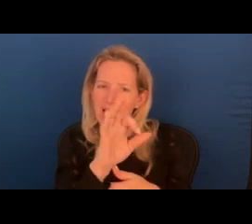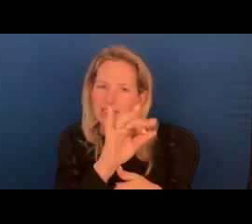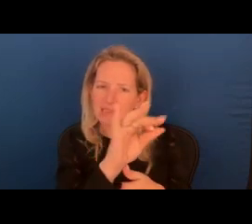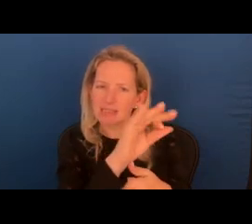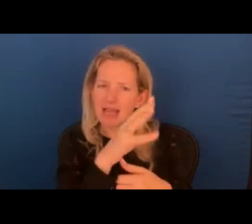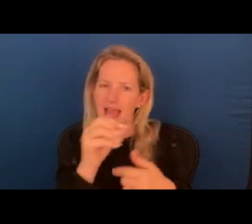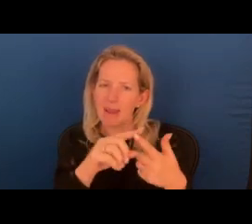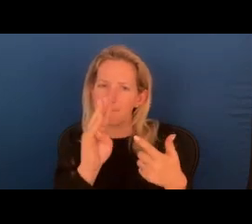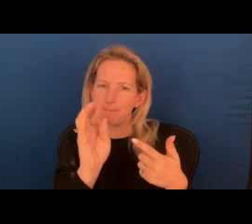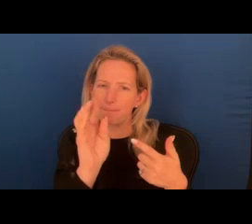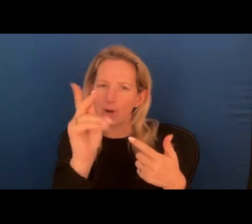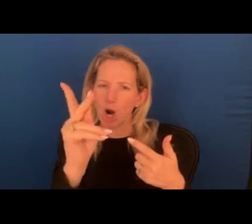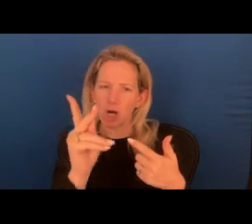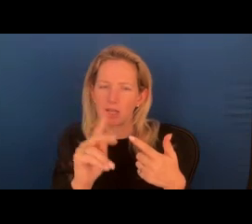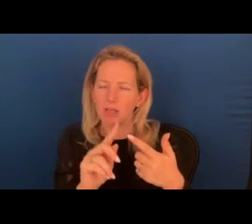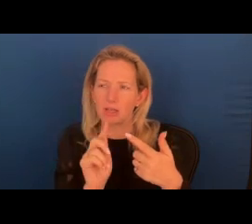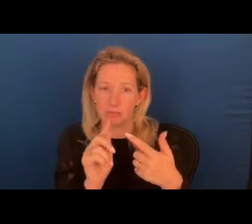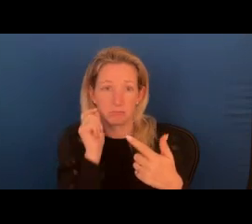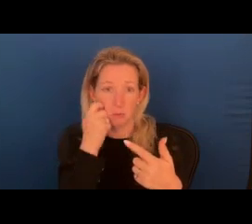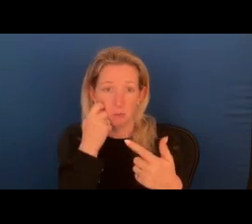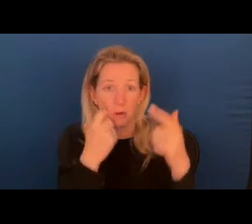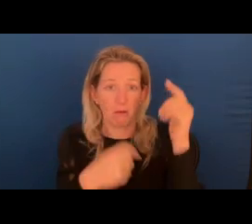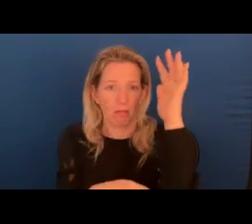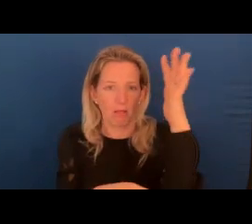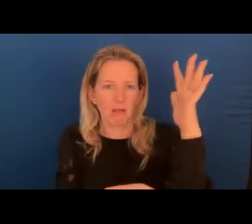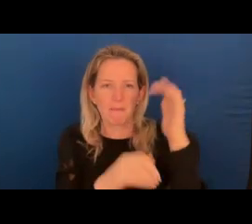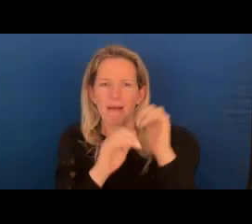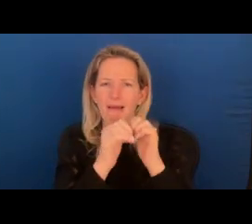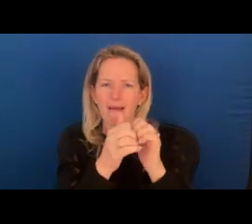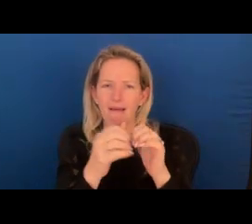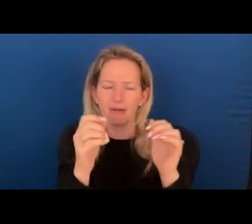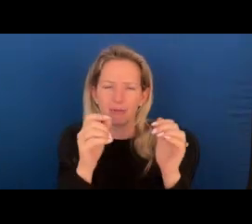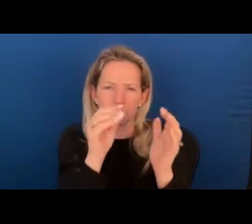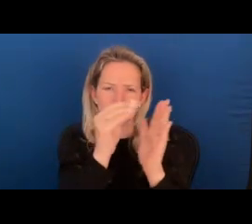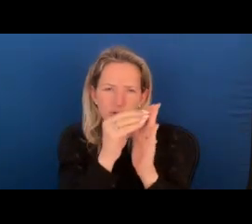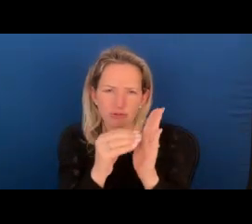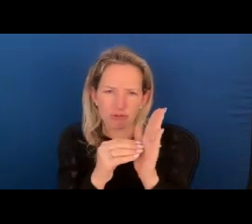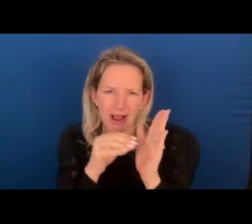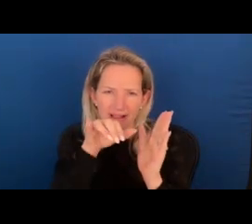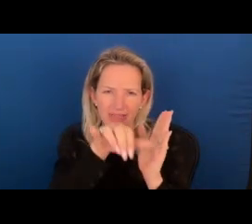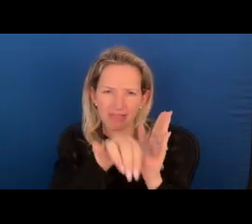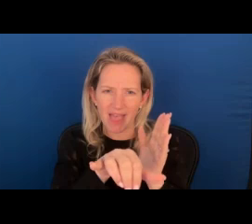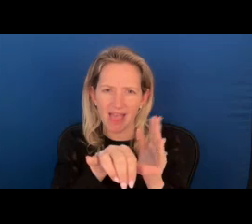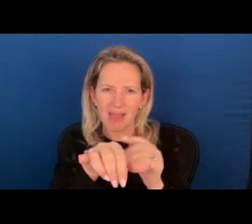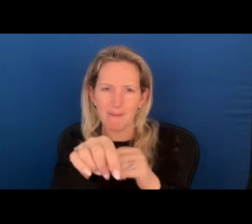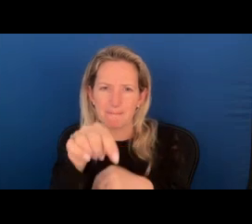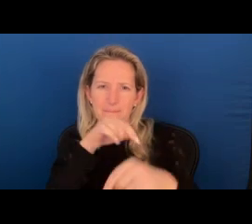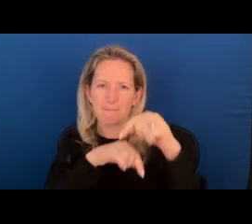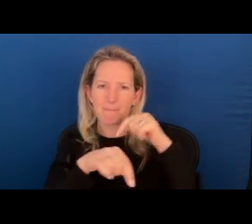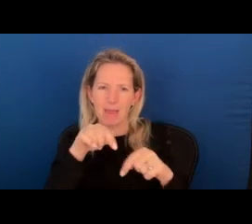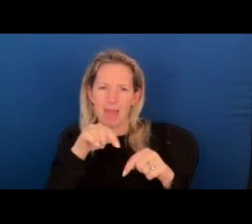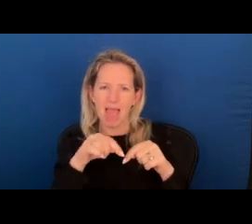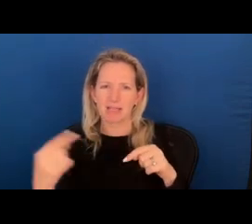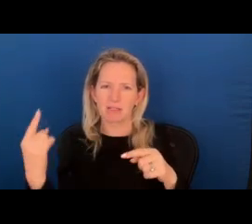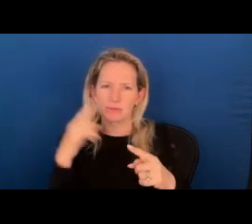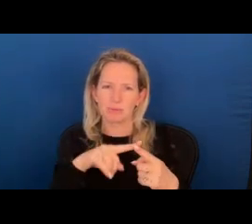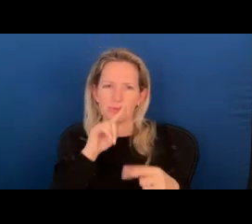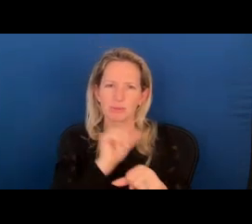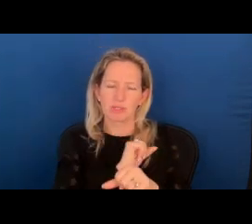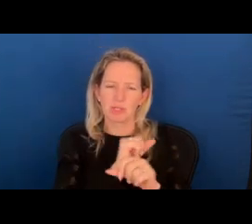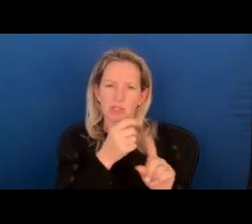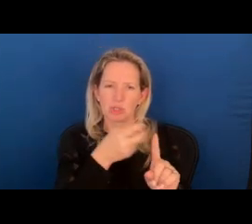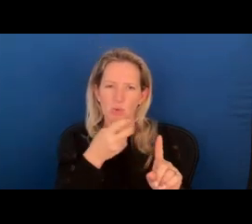that, what your plan is or methods for tracking it back to the actual sources. Thanks. I think I should have